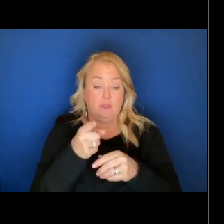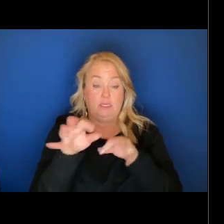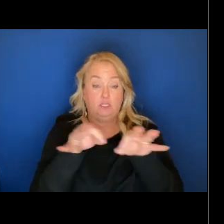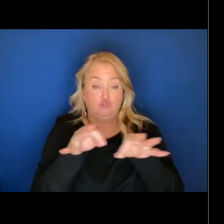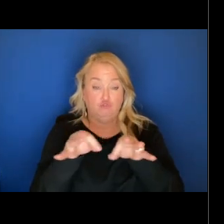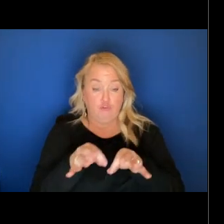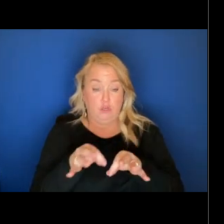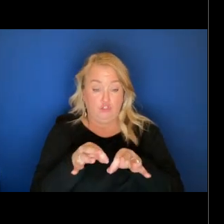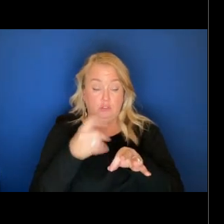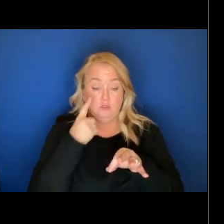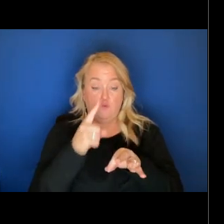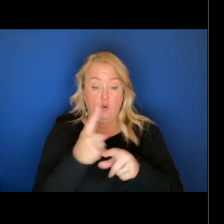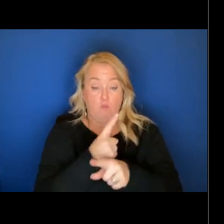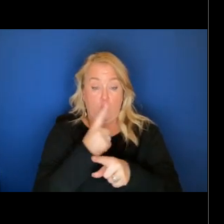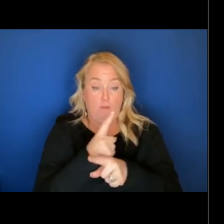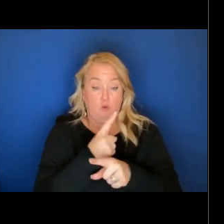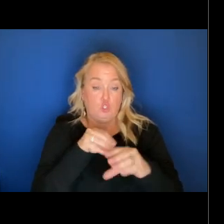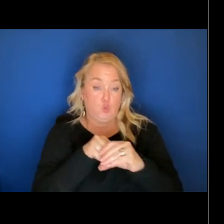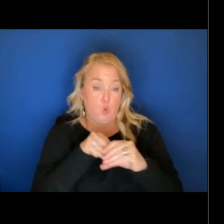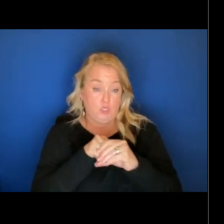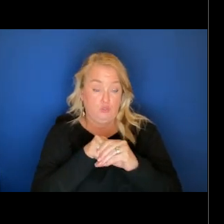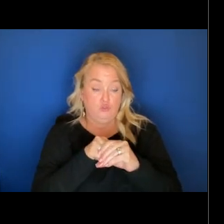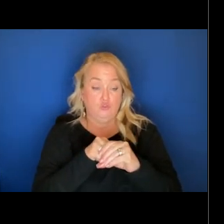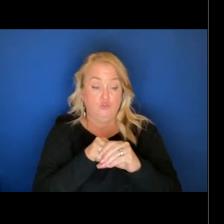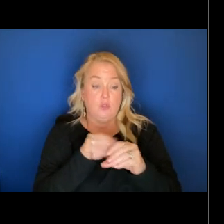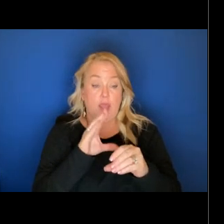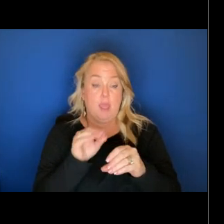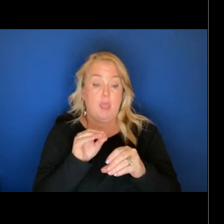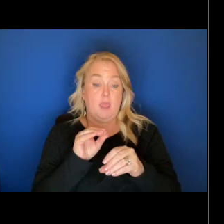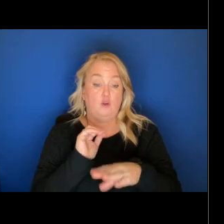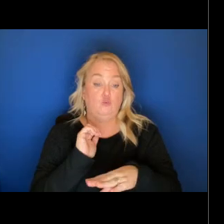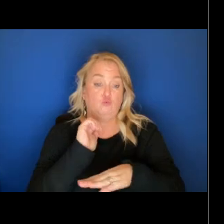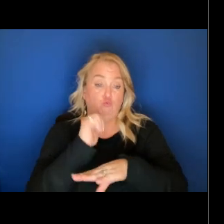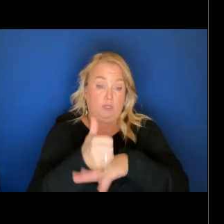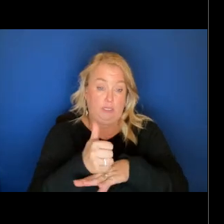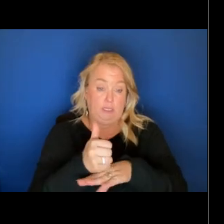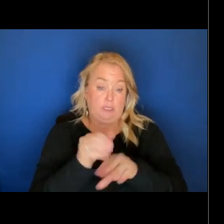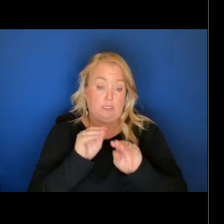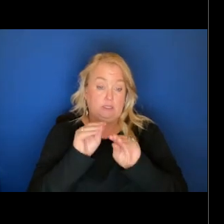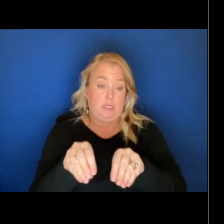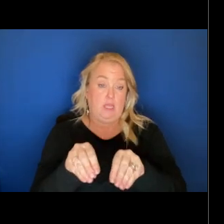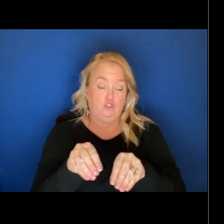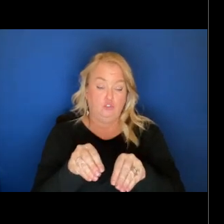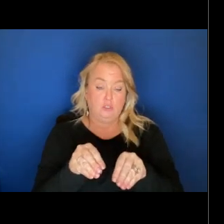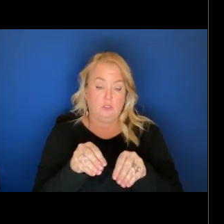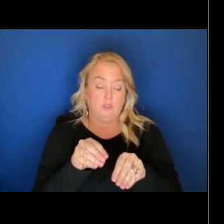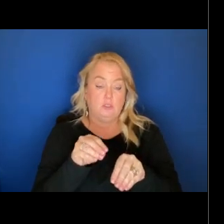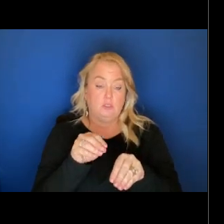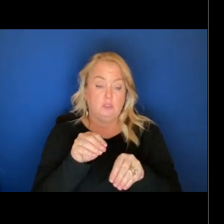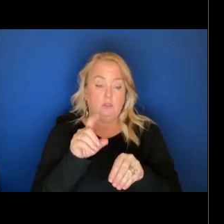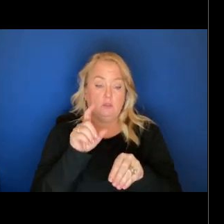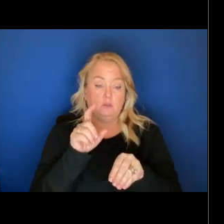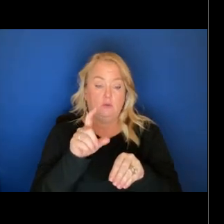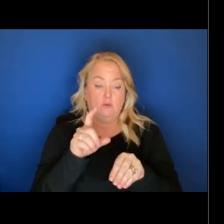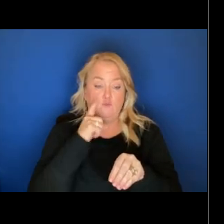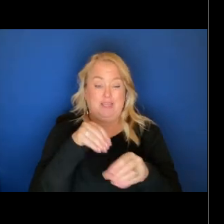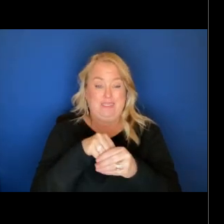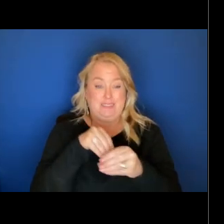regarding proper storage and reinstallation instructions be taped to the inside of a cabinet